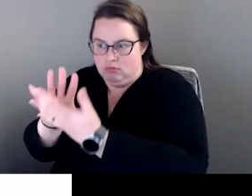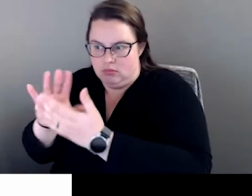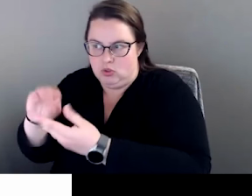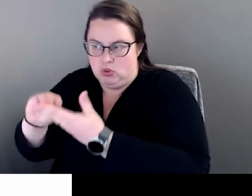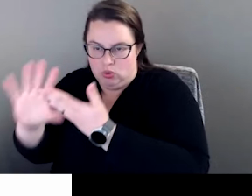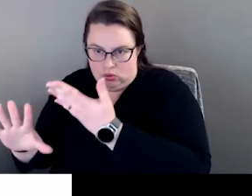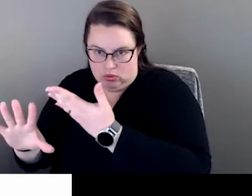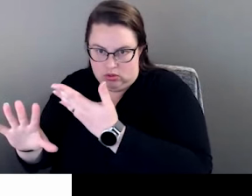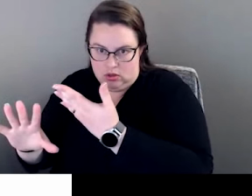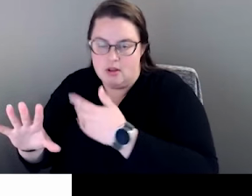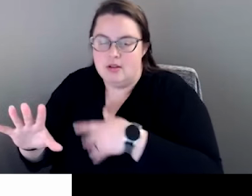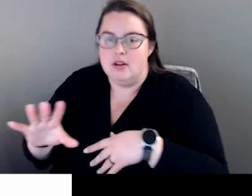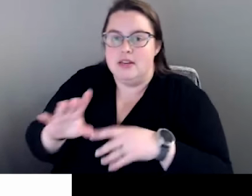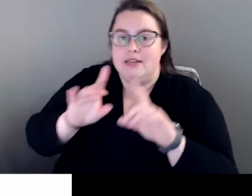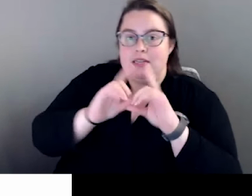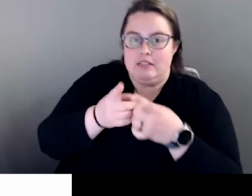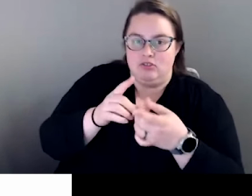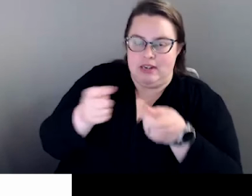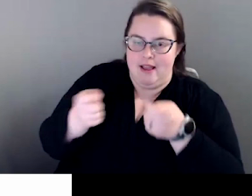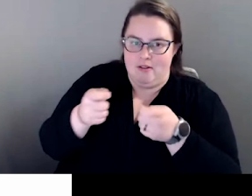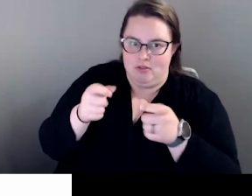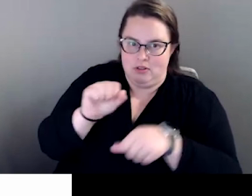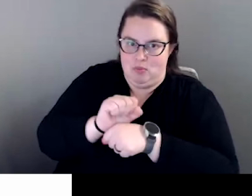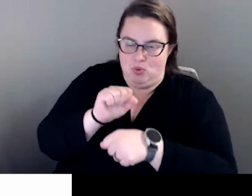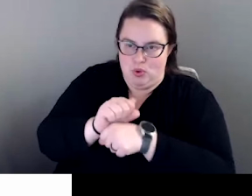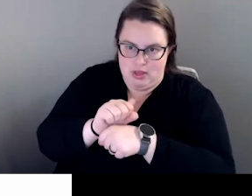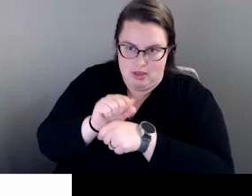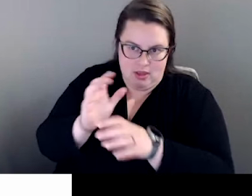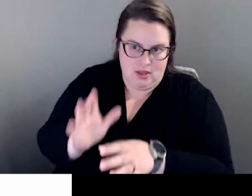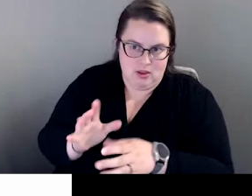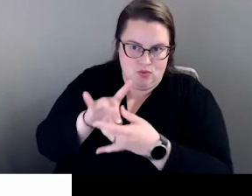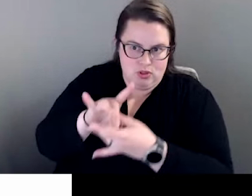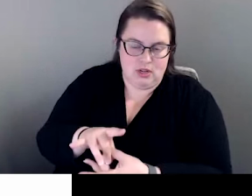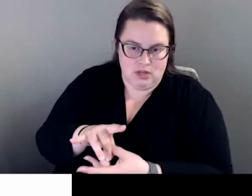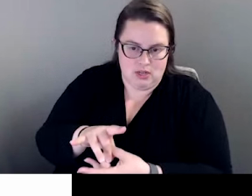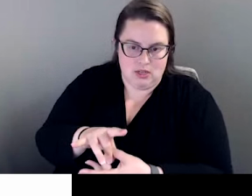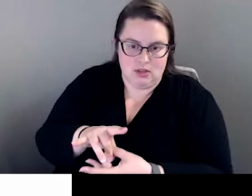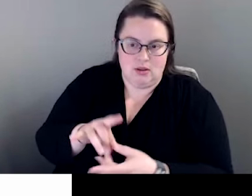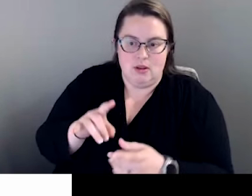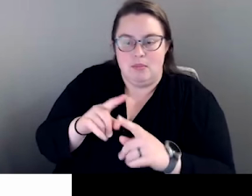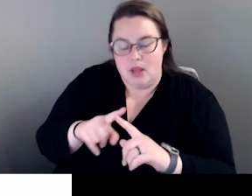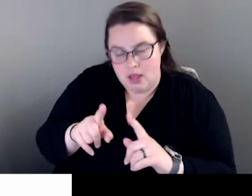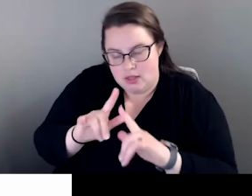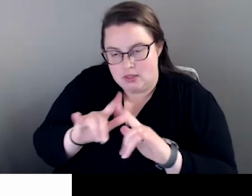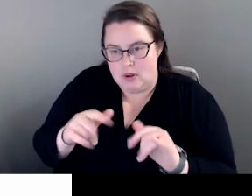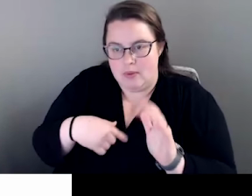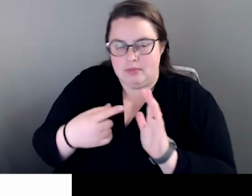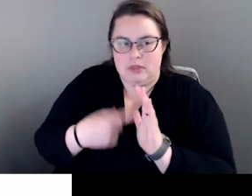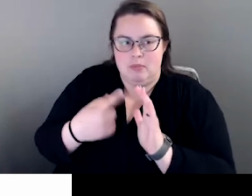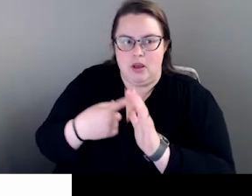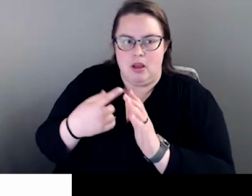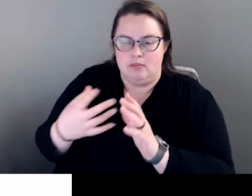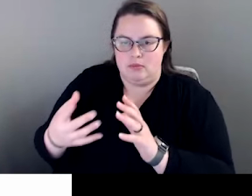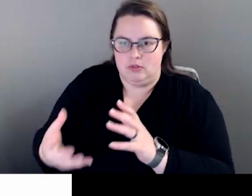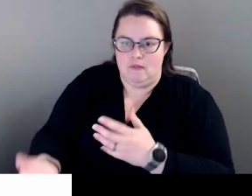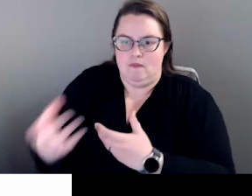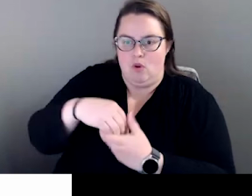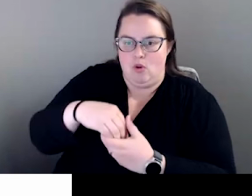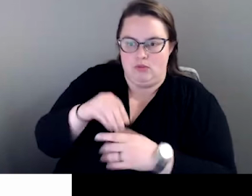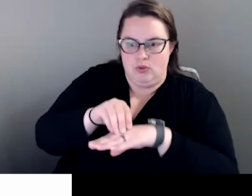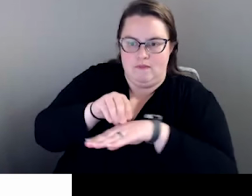handles anything that's employee related. But I am sometimes looped in as well to be like an advisor,